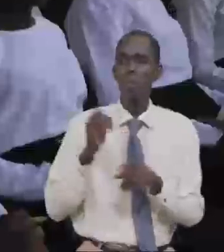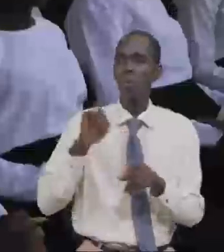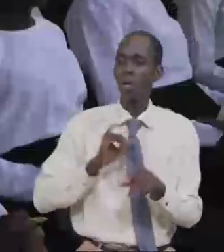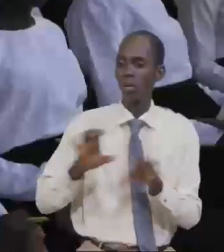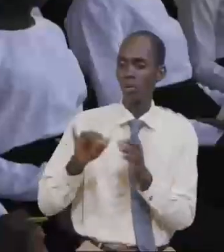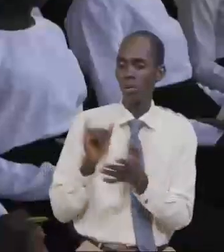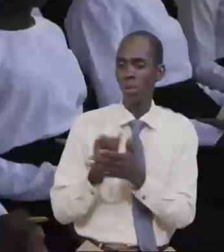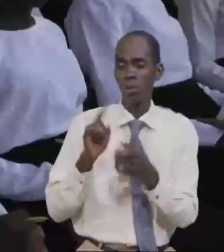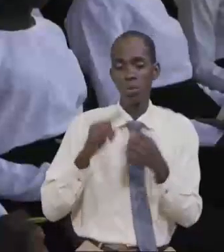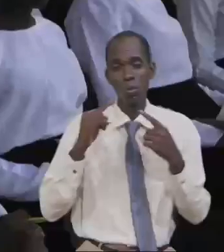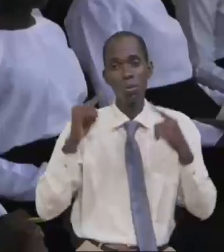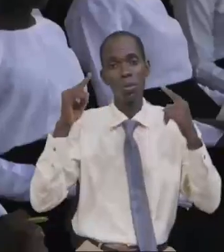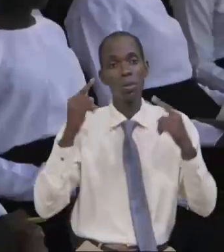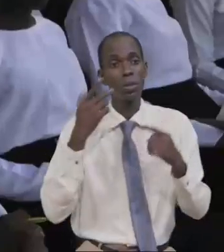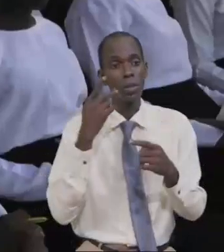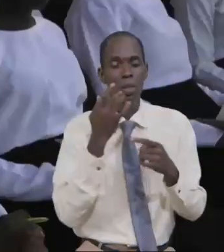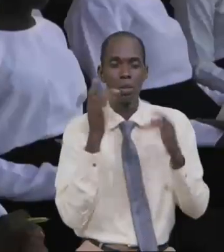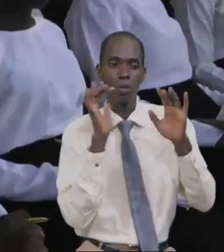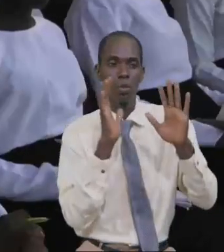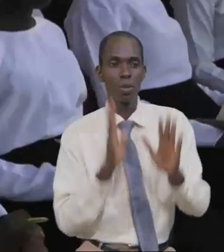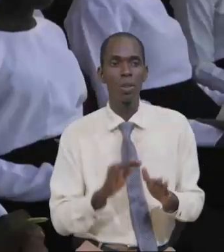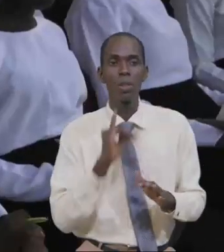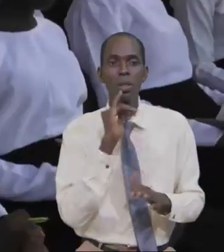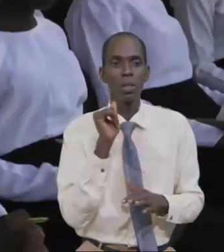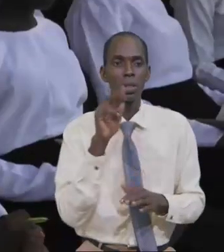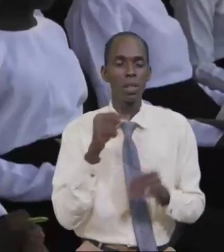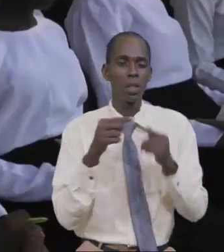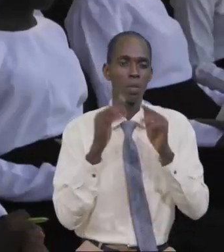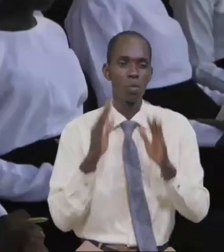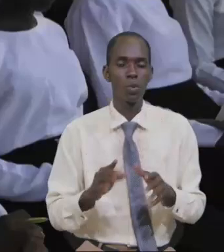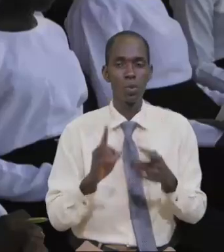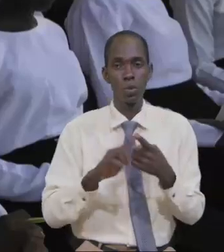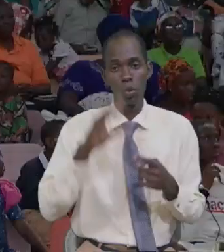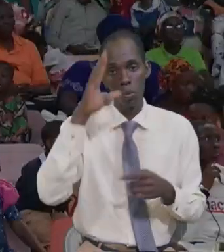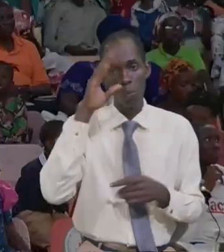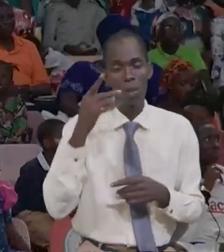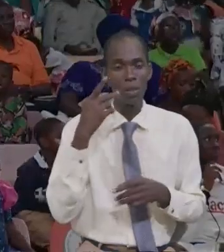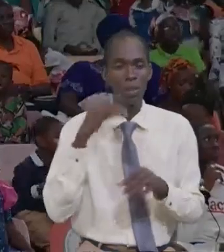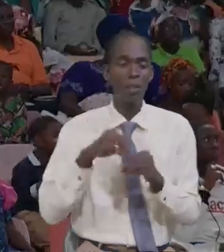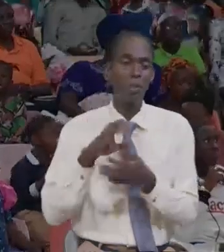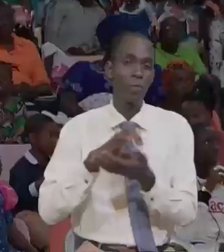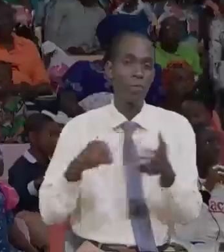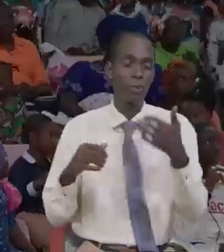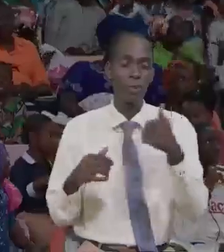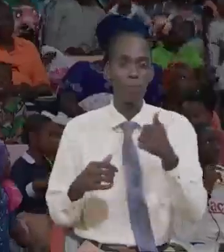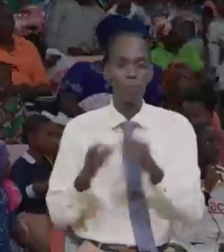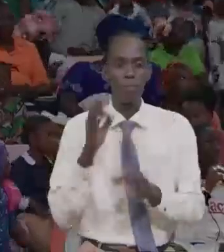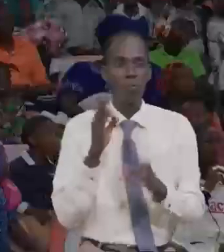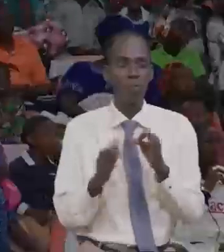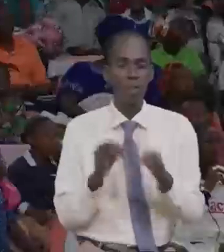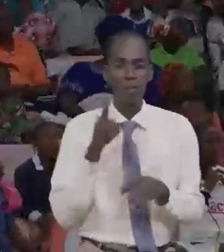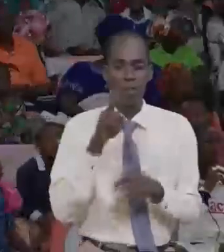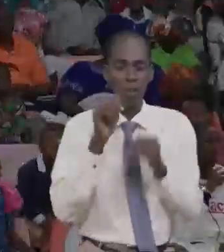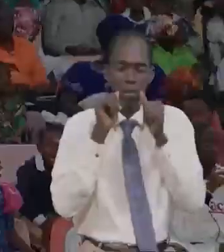if thou faint in the day of adversity, adversity comes for everyone. You're not